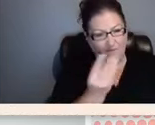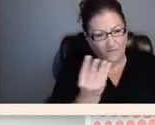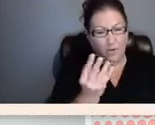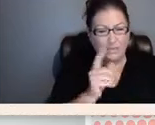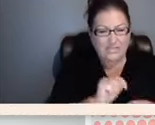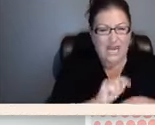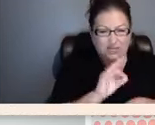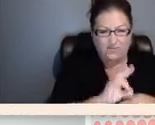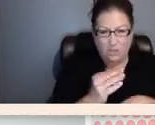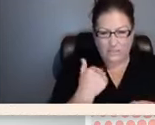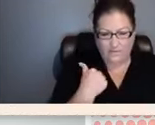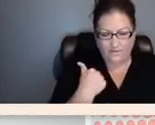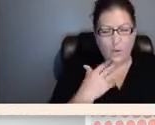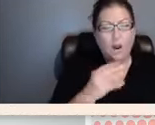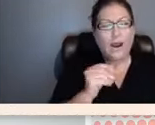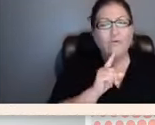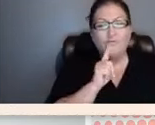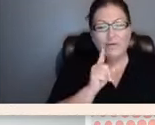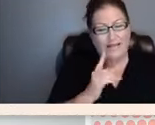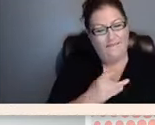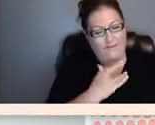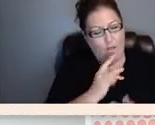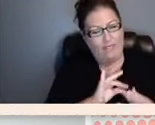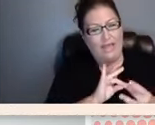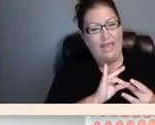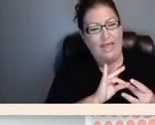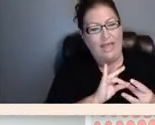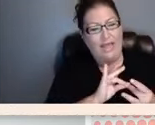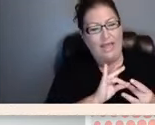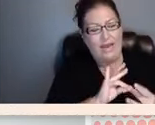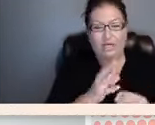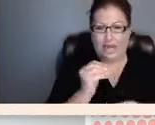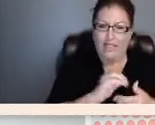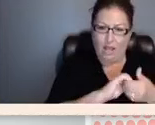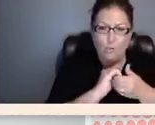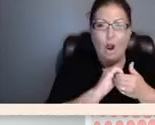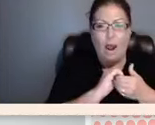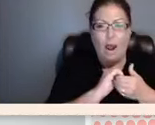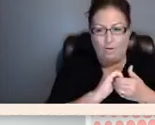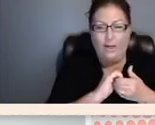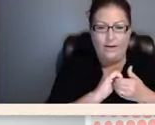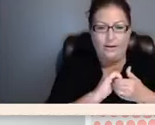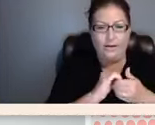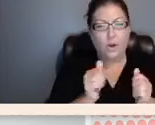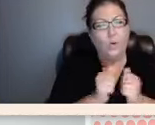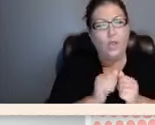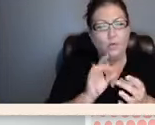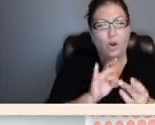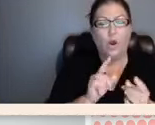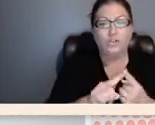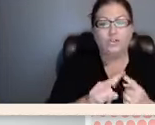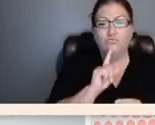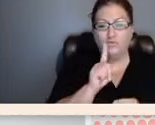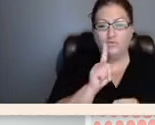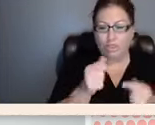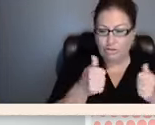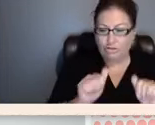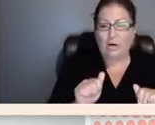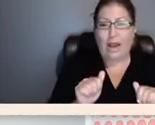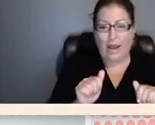and really feel the connection and the camaraderie with regard to really trying to bust